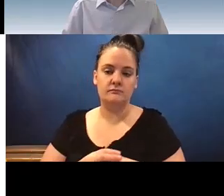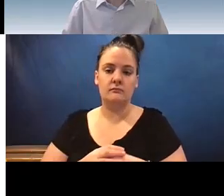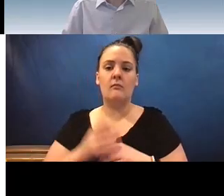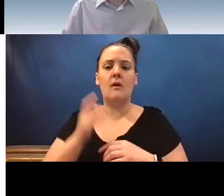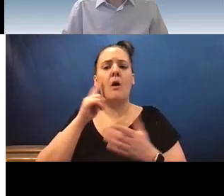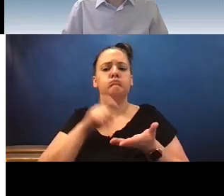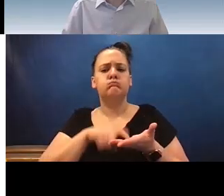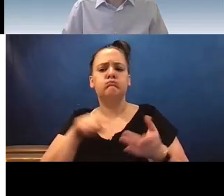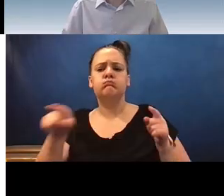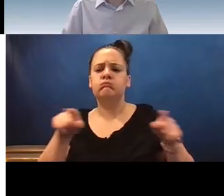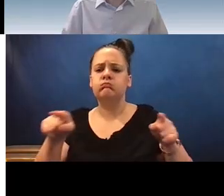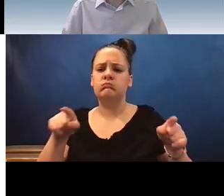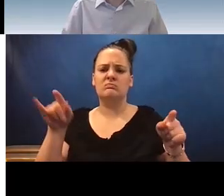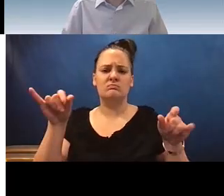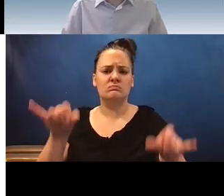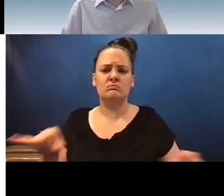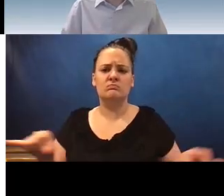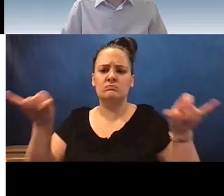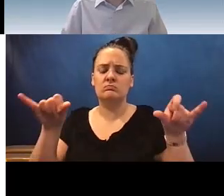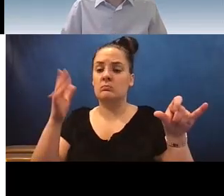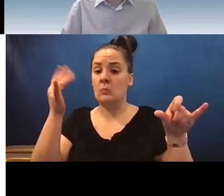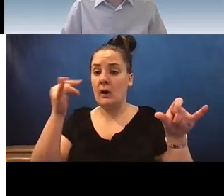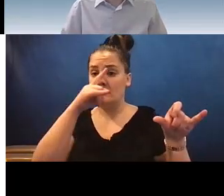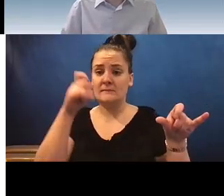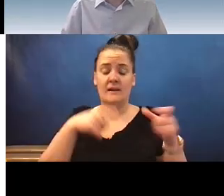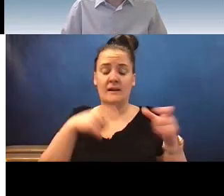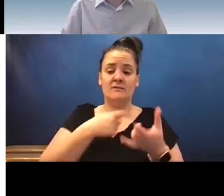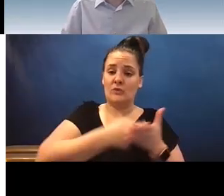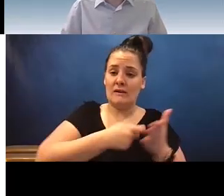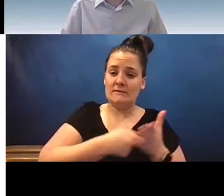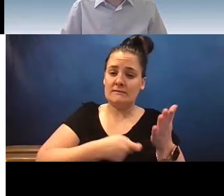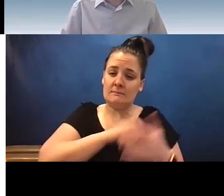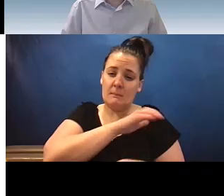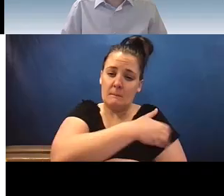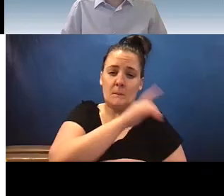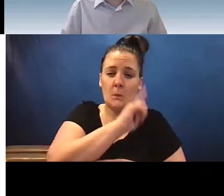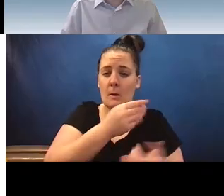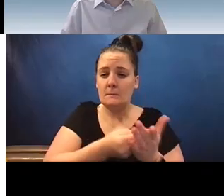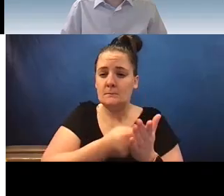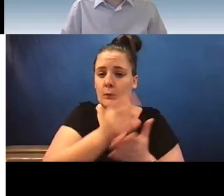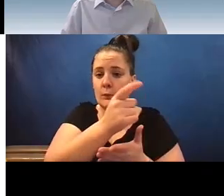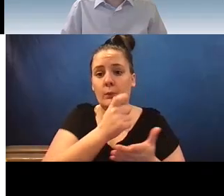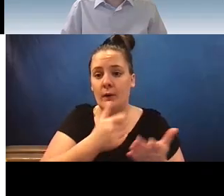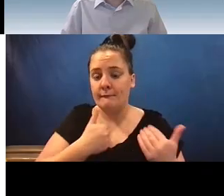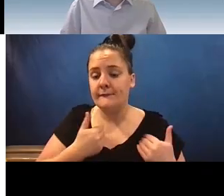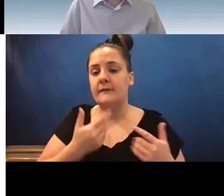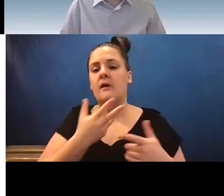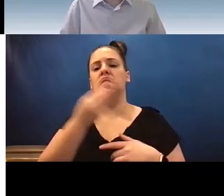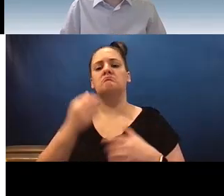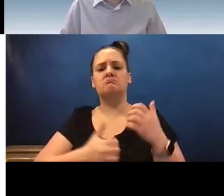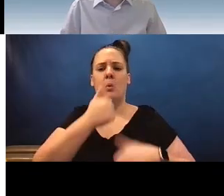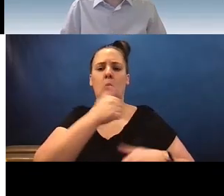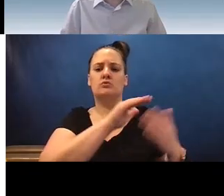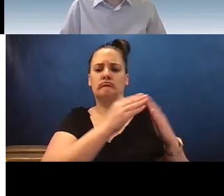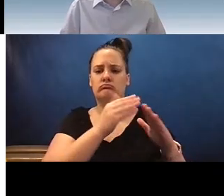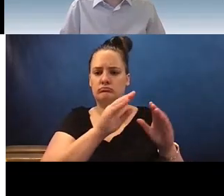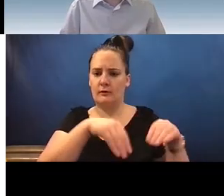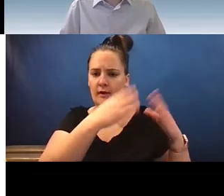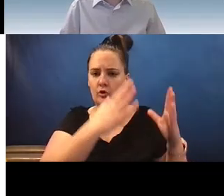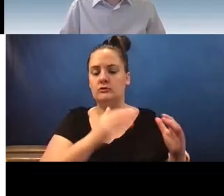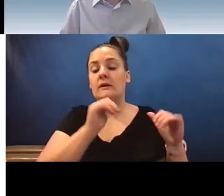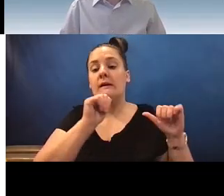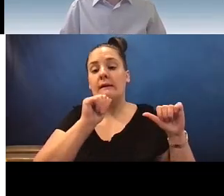trends may be due to differences in pricing power and privately insured patient volumes, allowing the vast majority of urban providers to achieve full